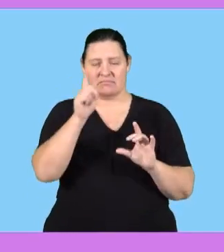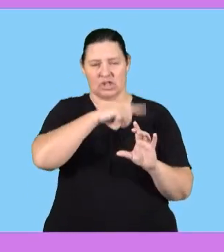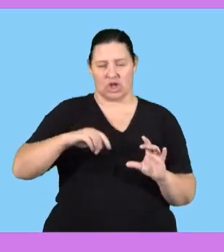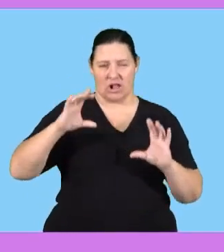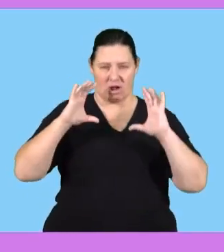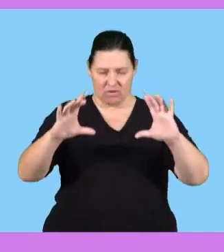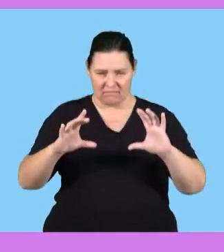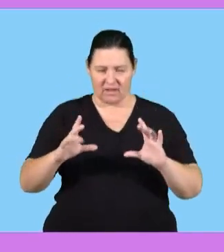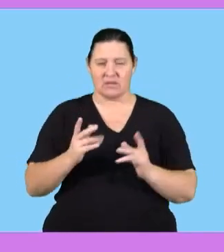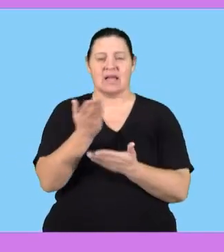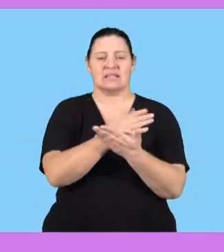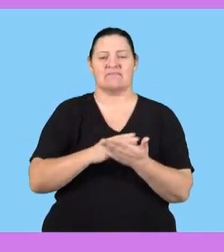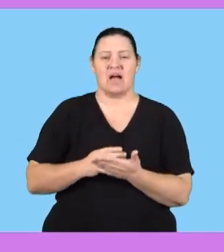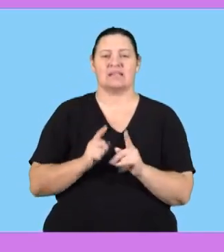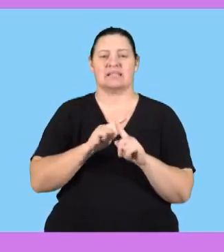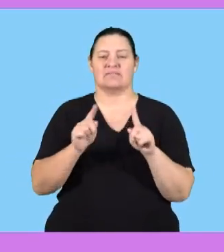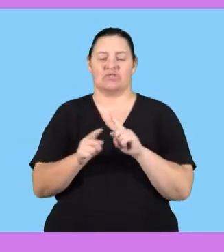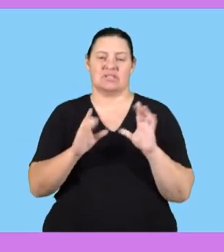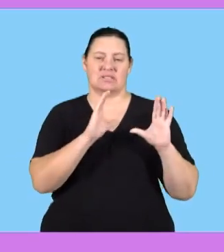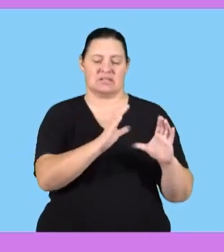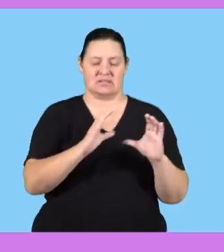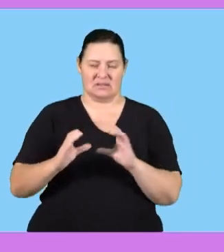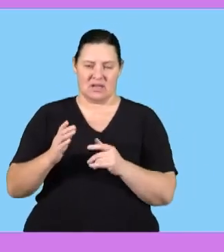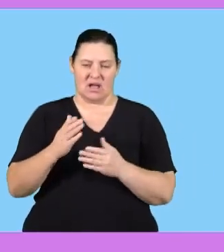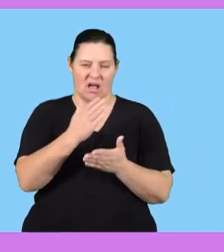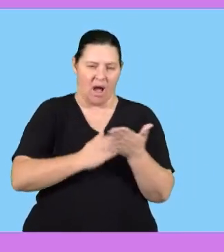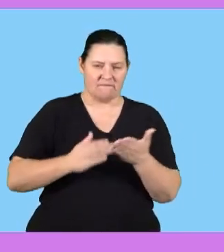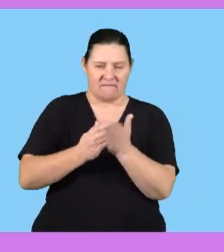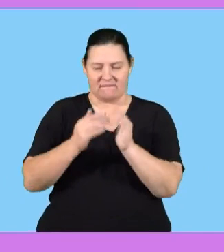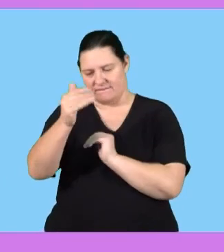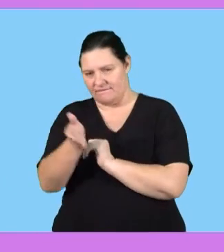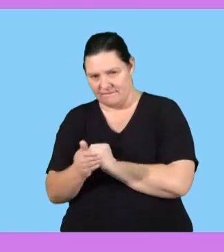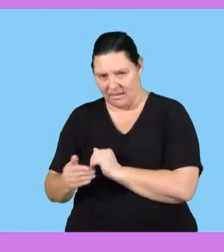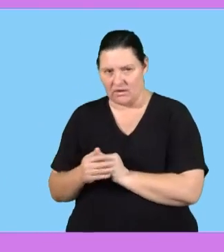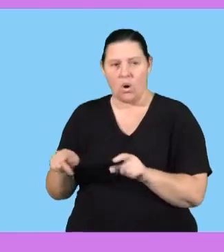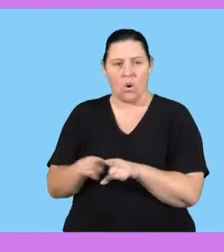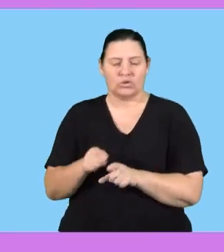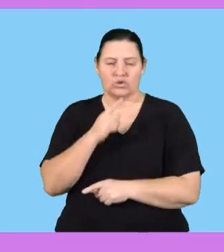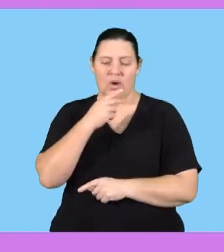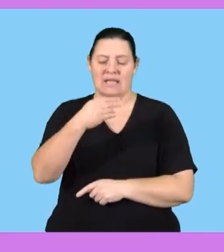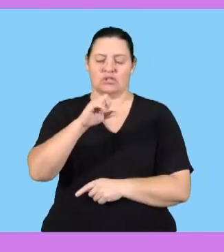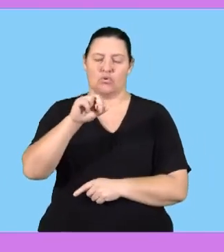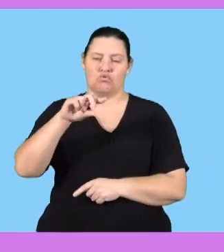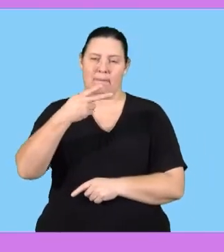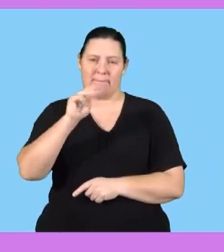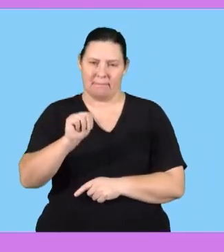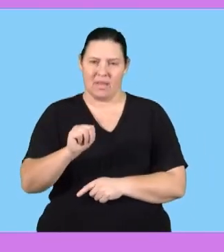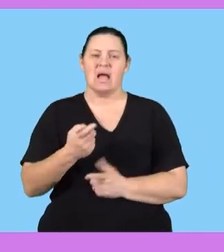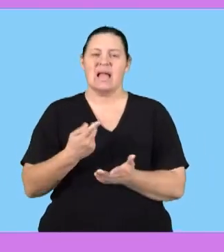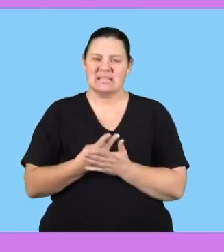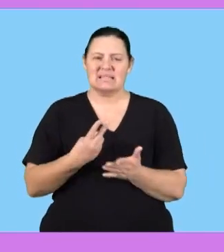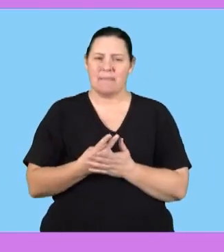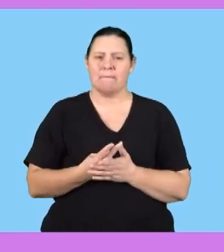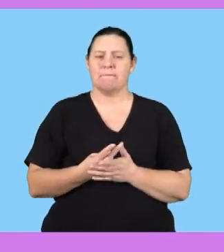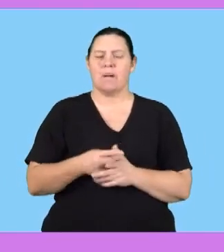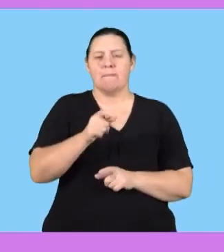circular graph that is divided up into different sections or sectors. Okay, we also indicated that a histogram is a type of